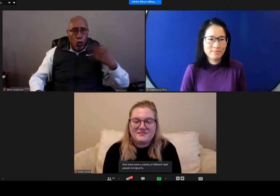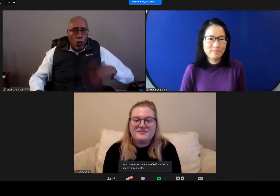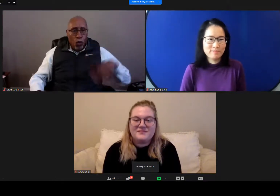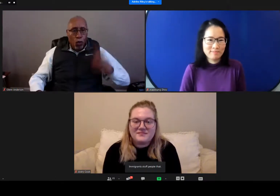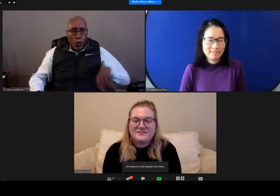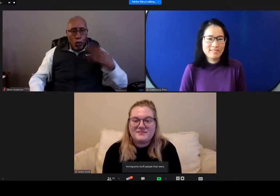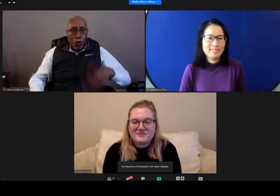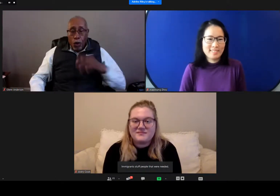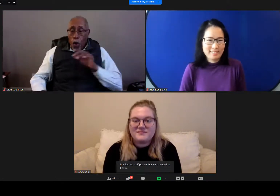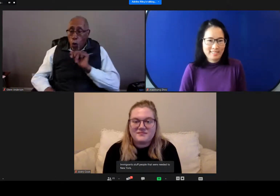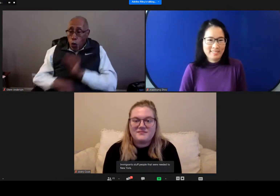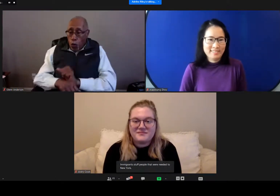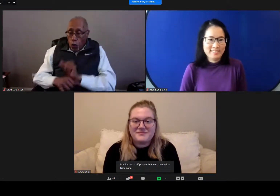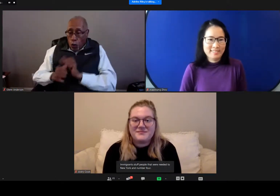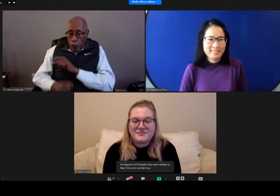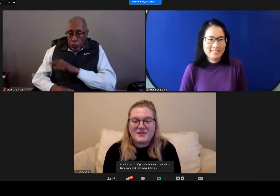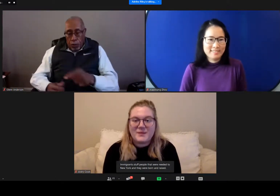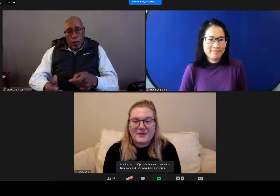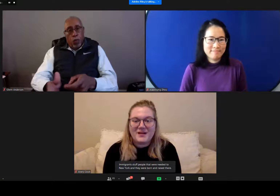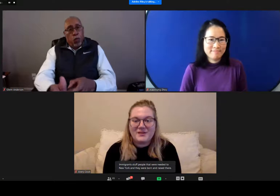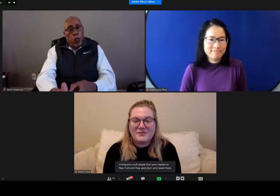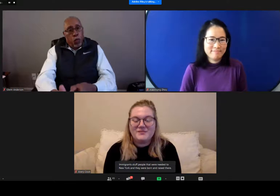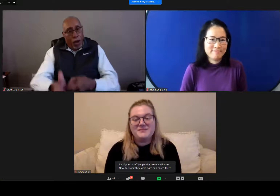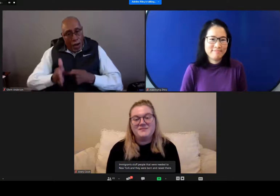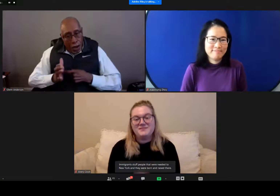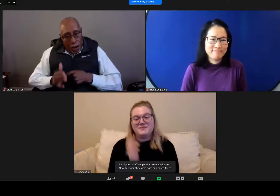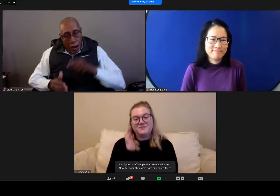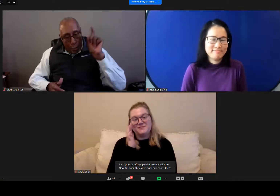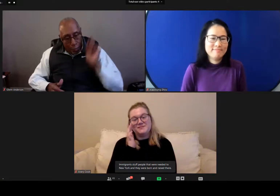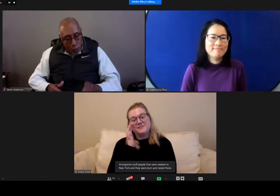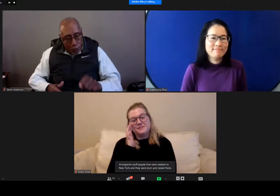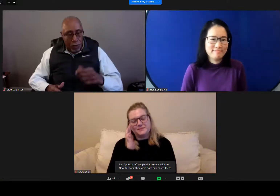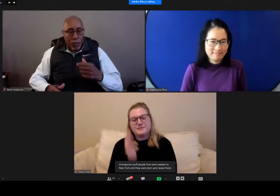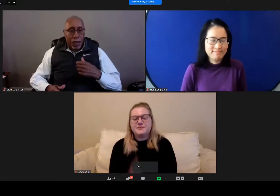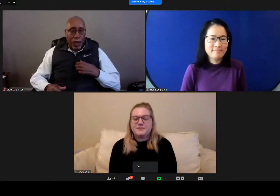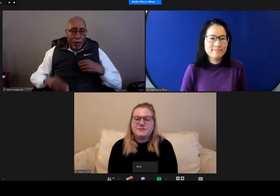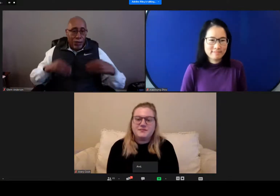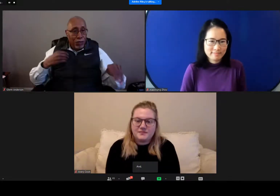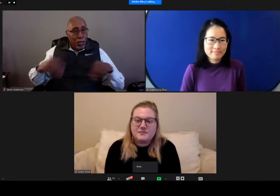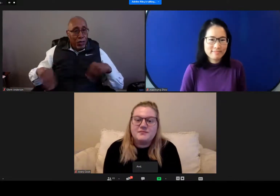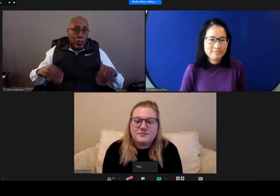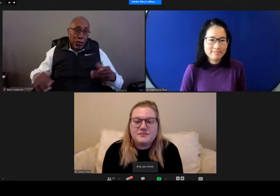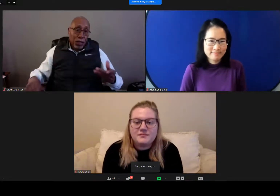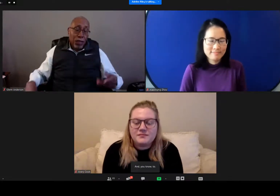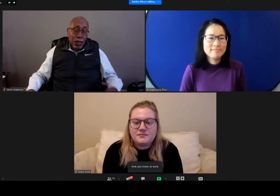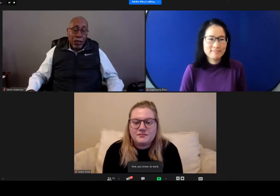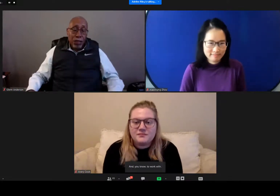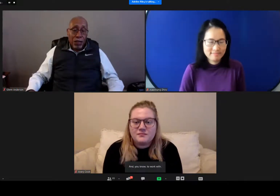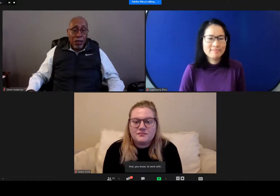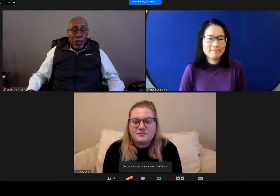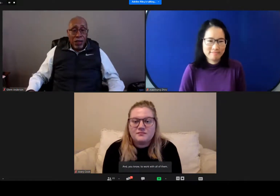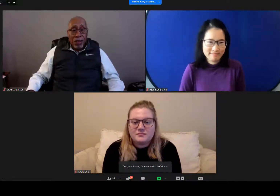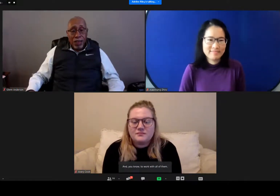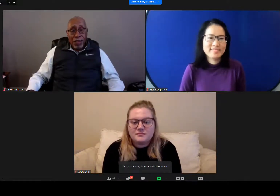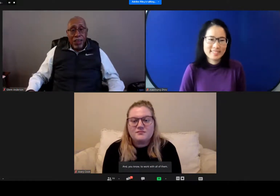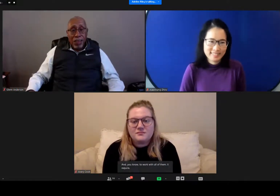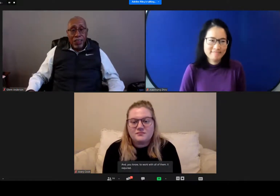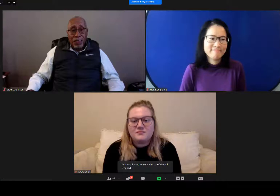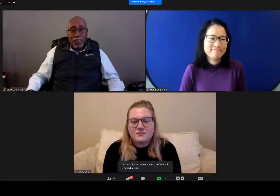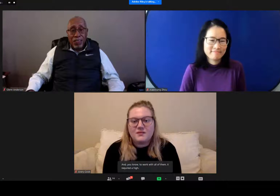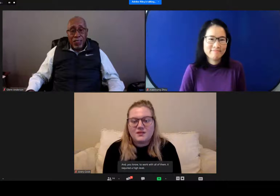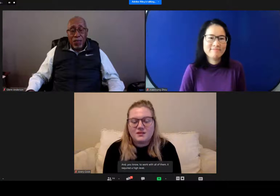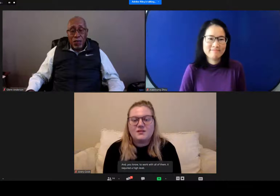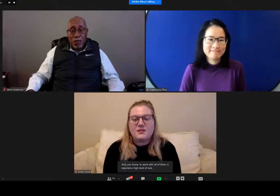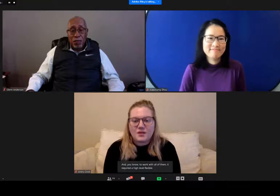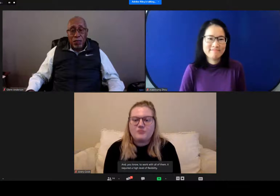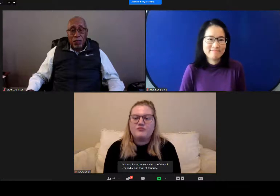deaf people that were native to New York and who were born and raised there. And to work with all of them, it required a high level